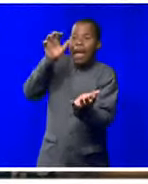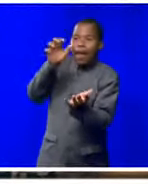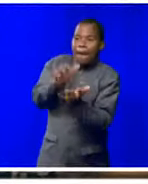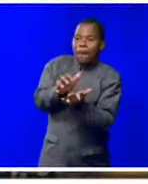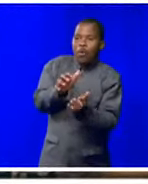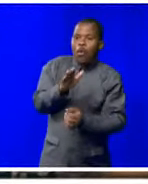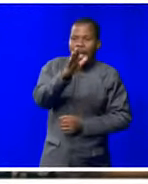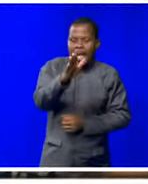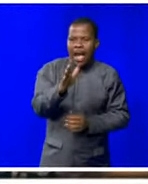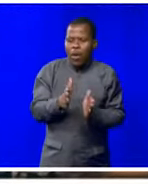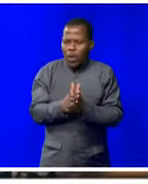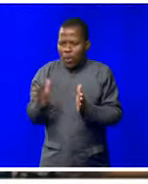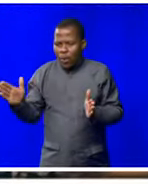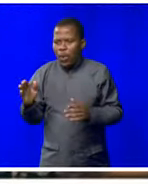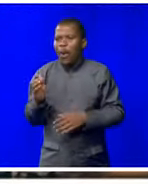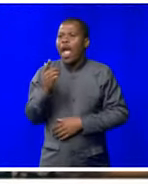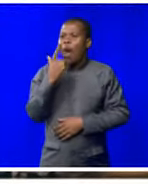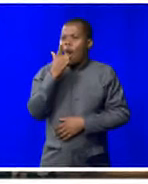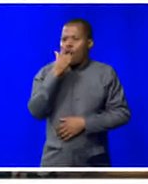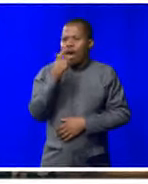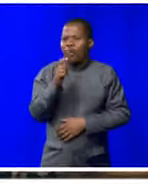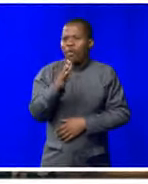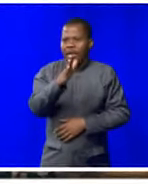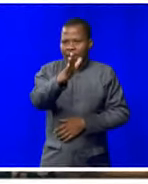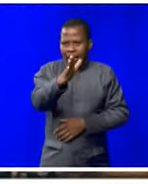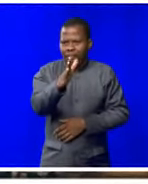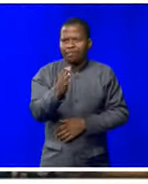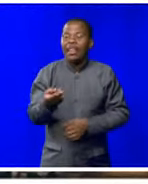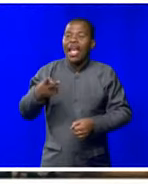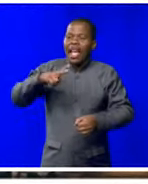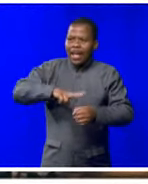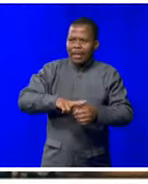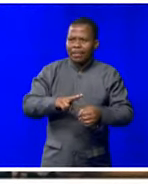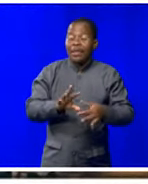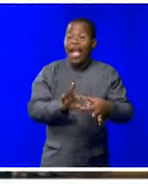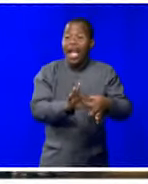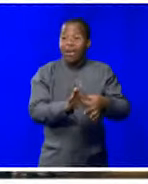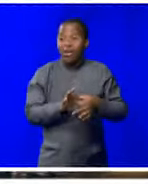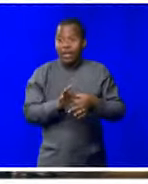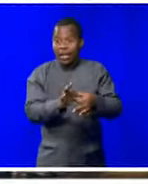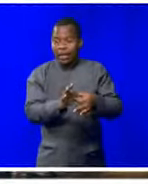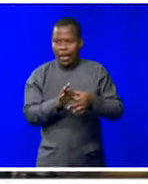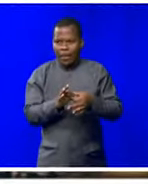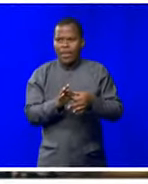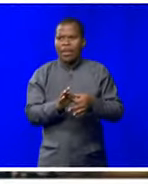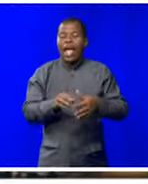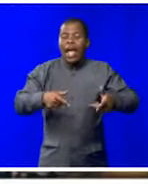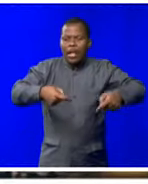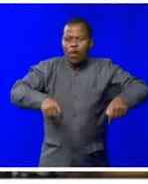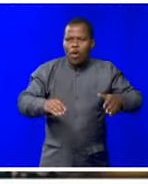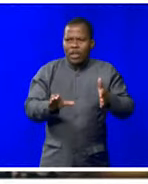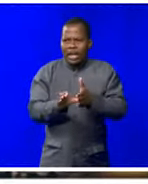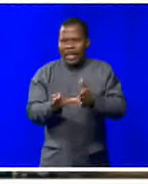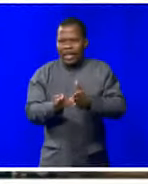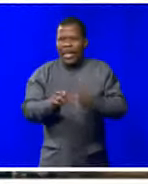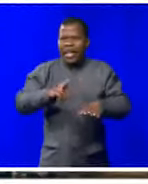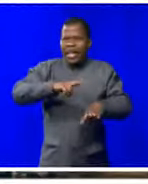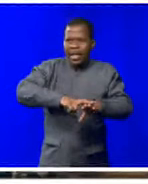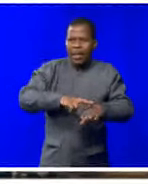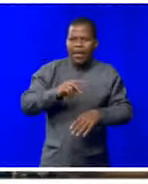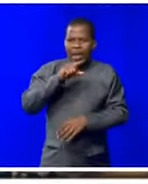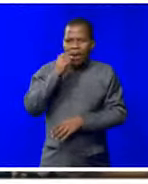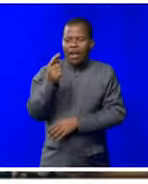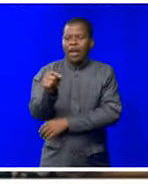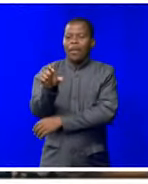10th of June 2023. Eswatini Sports and Recreation Council's representative Zama Tabete, alongside Cycling